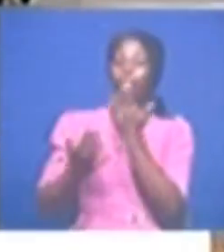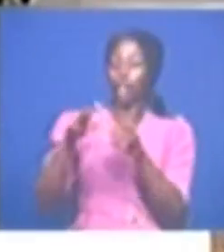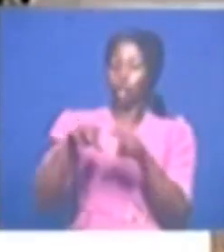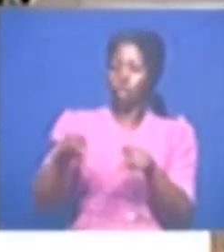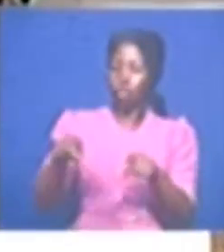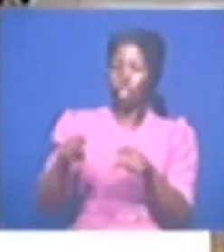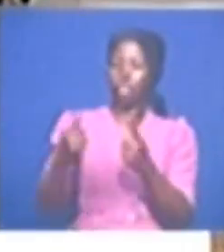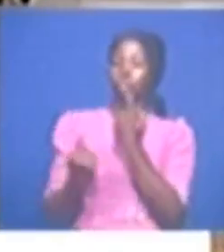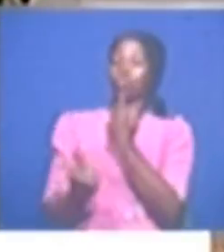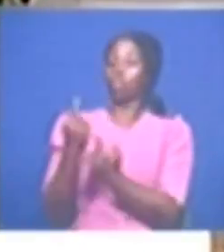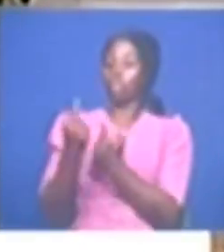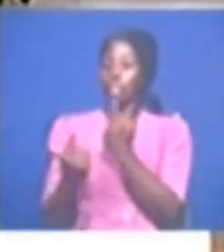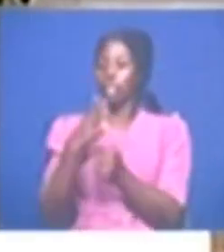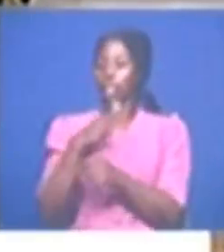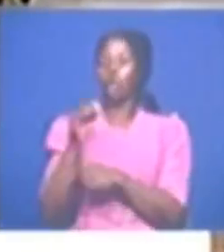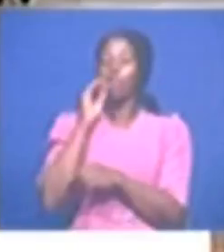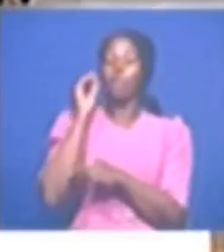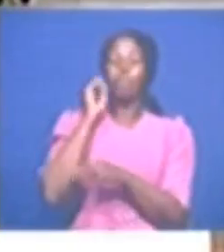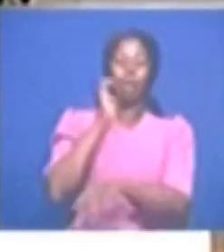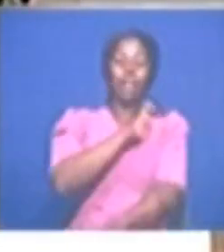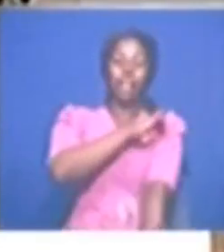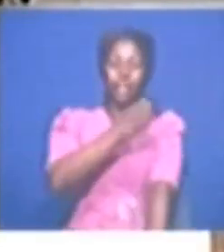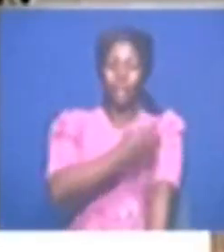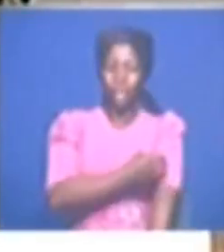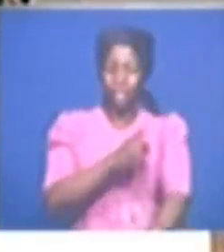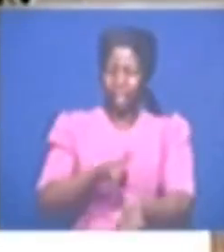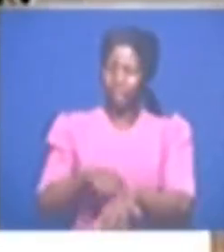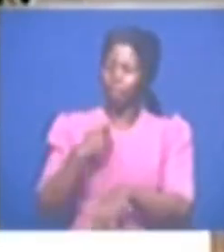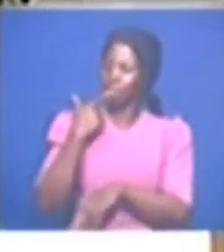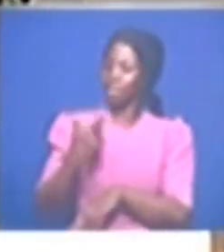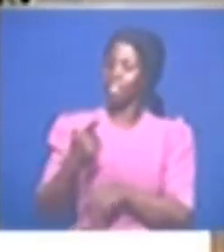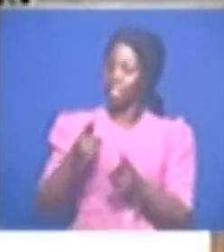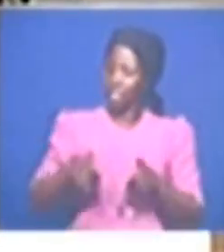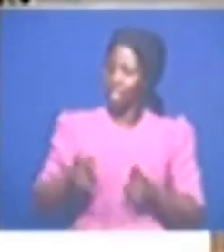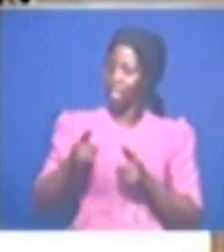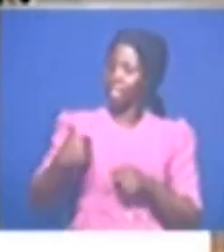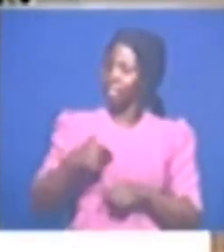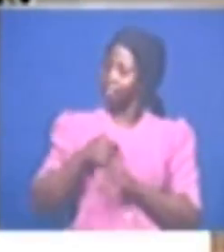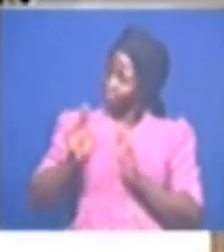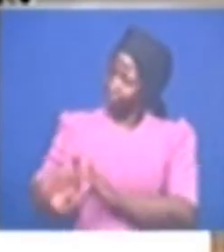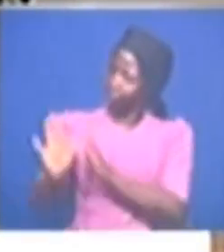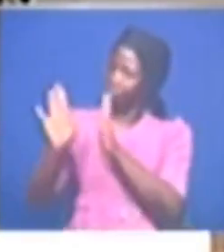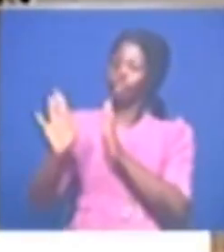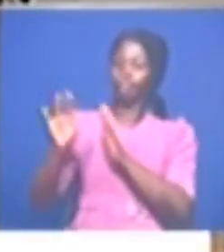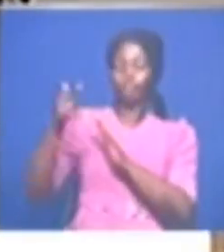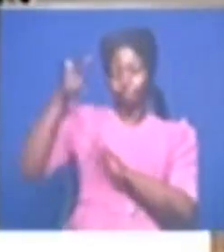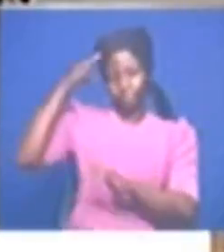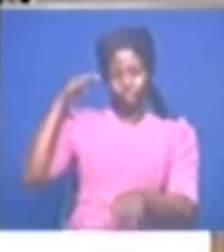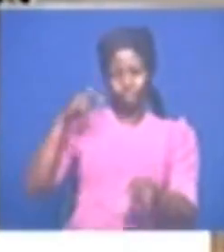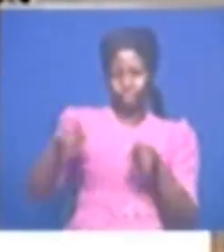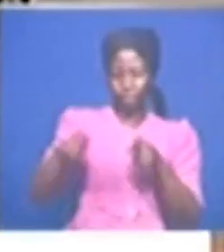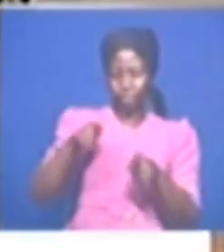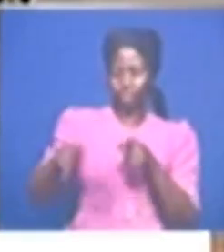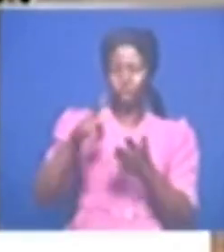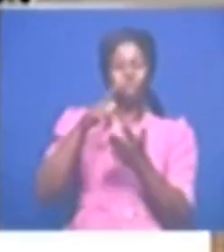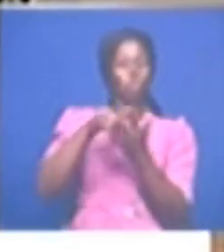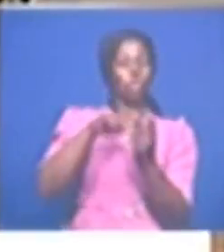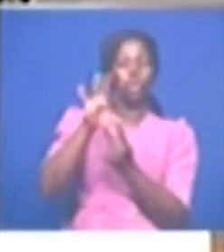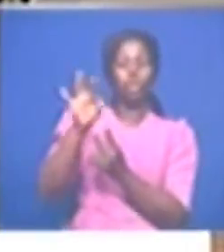And so when we are saying let us abandon charcoal, what options do we give